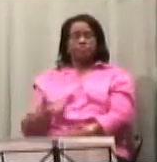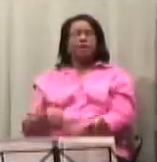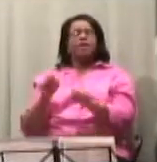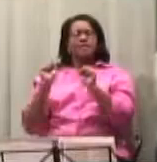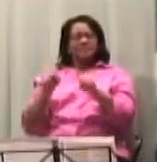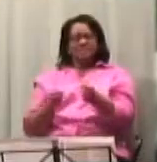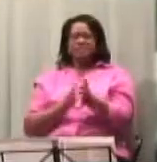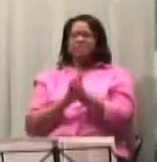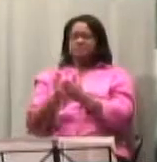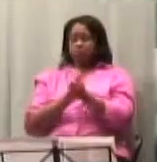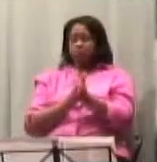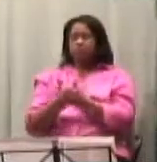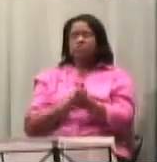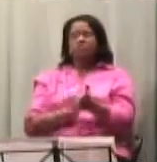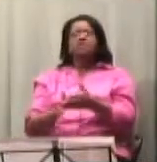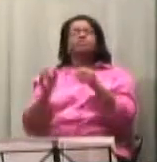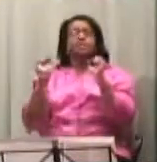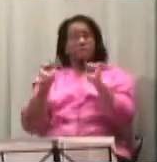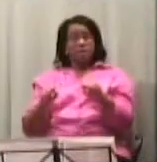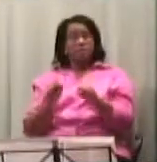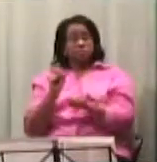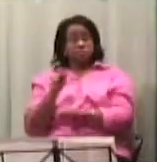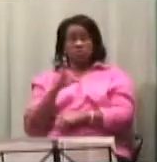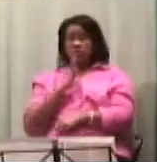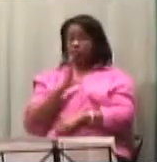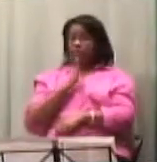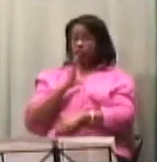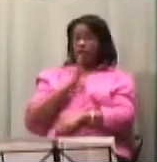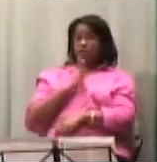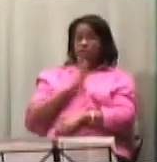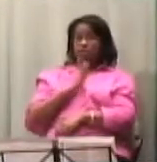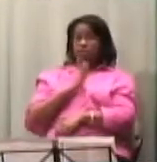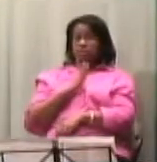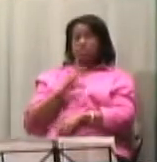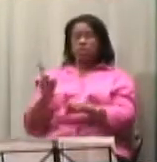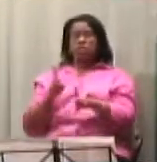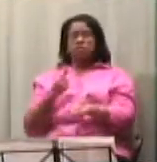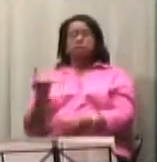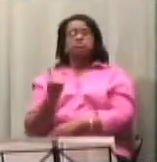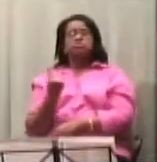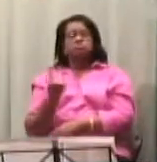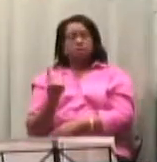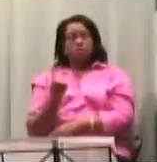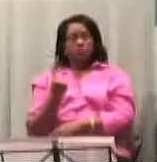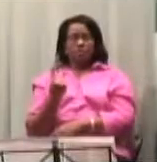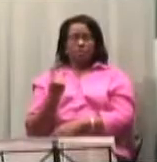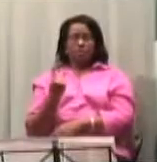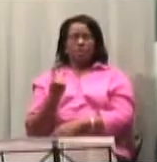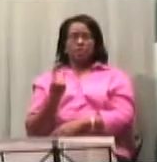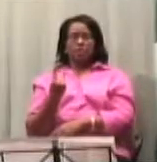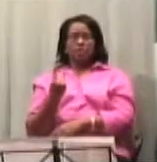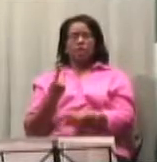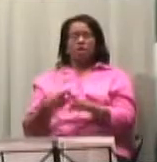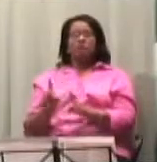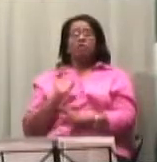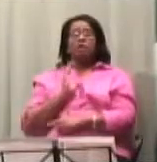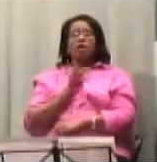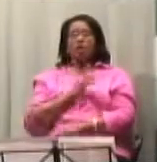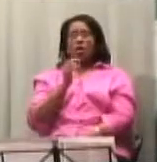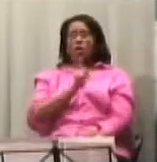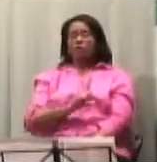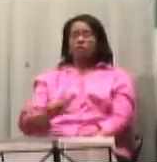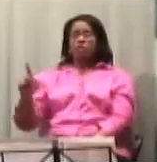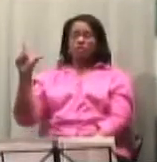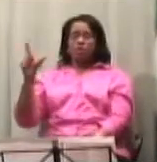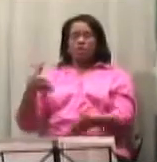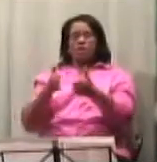enthusiasm is okay. Of course, you know, to start doing something for the church is okay. But our Lord asks